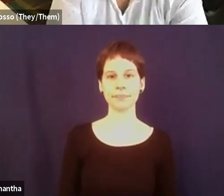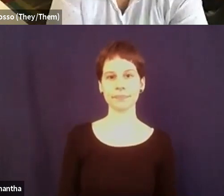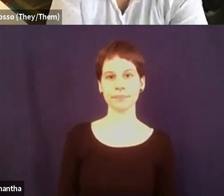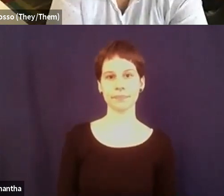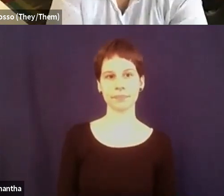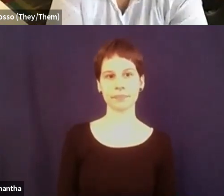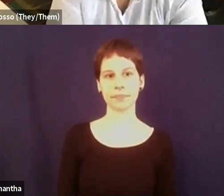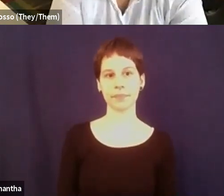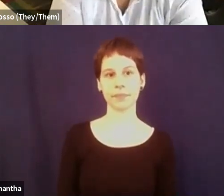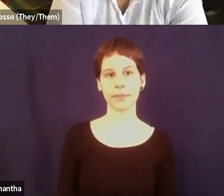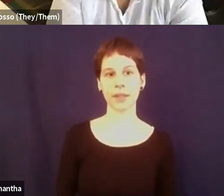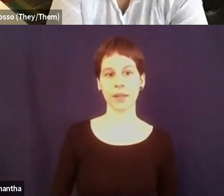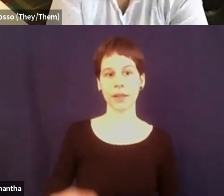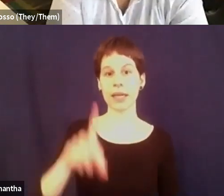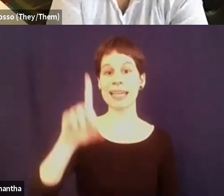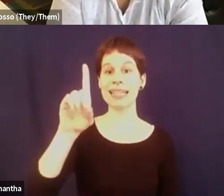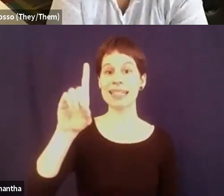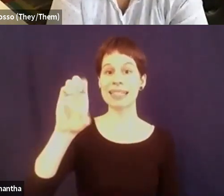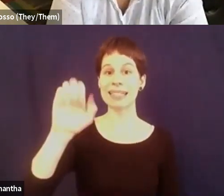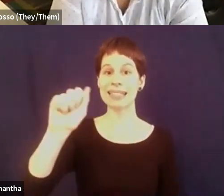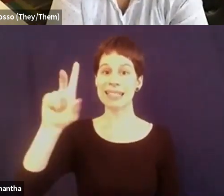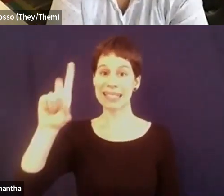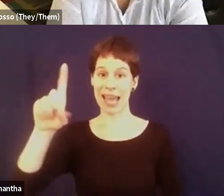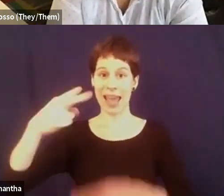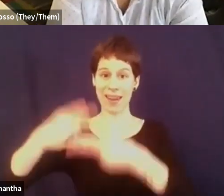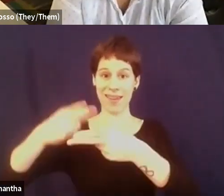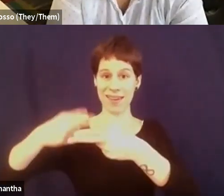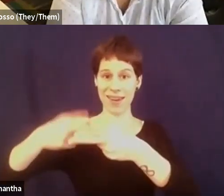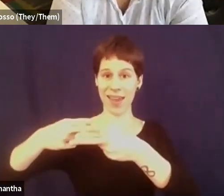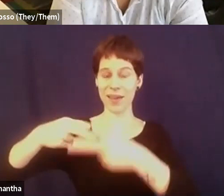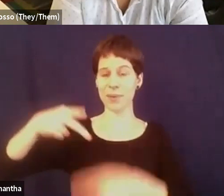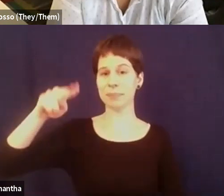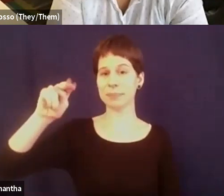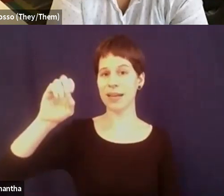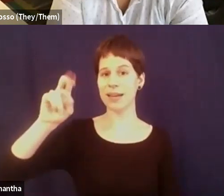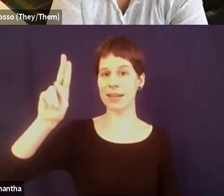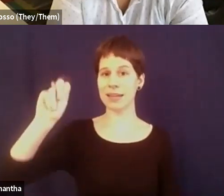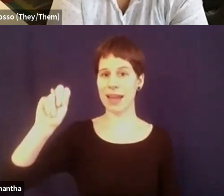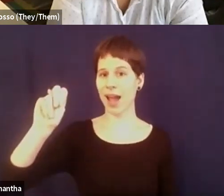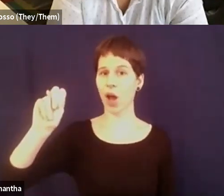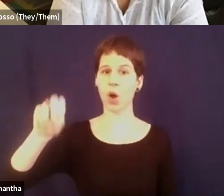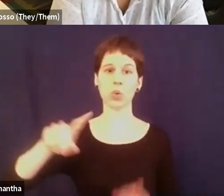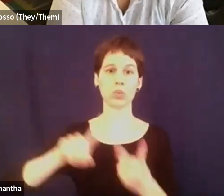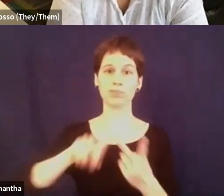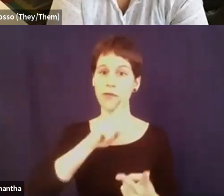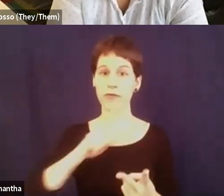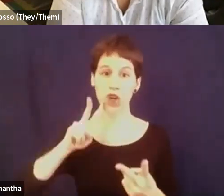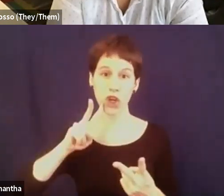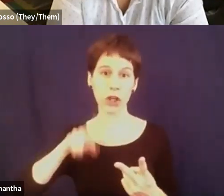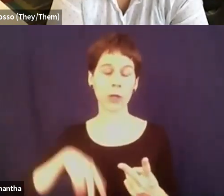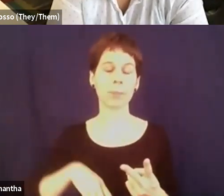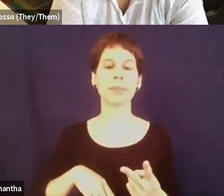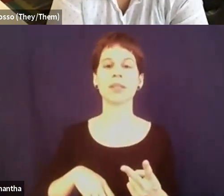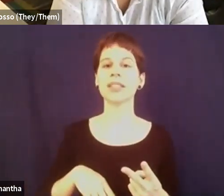that Darren just used, which is dead name. It can be a noun or a verb. Dead name would be the name that somebody